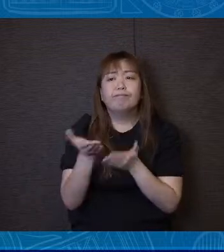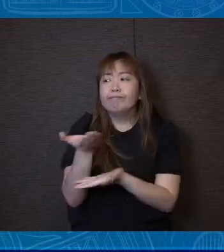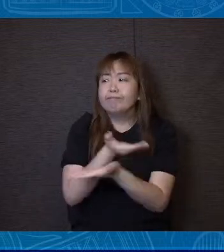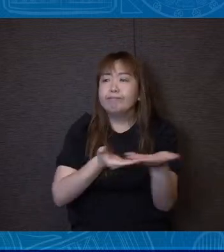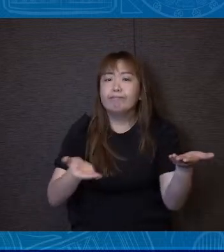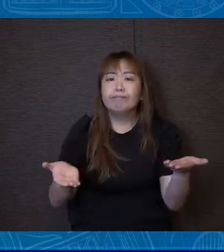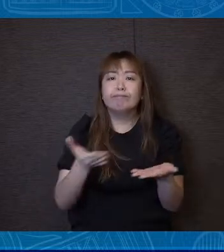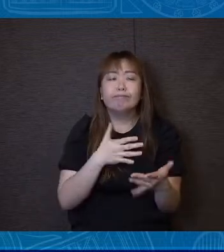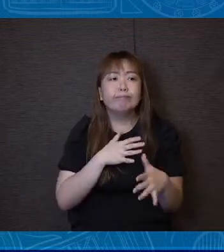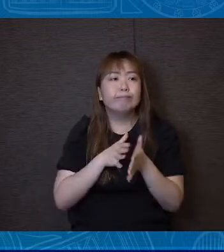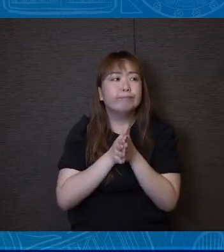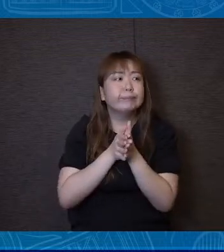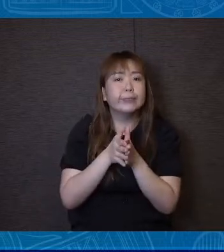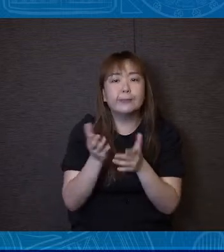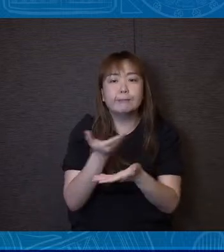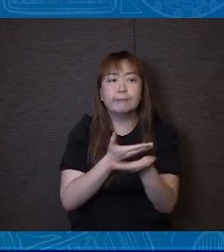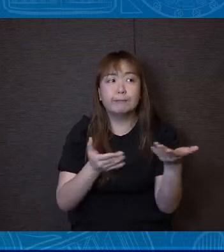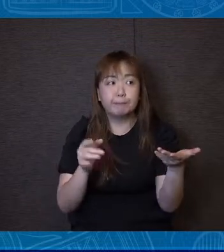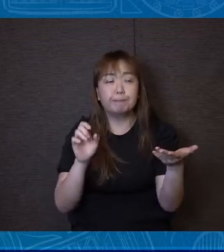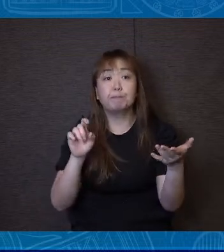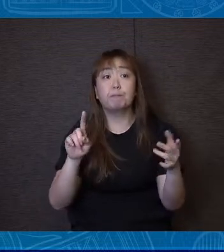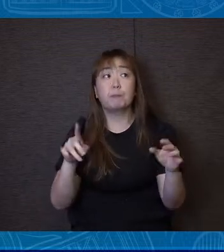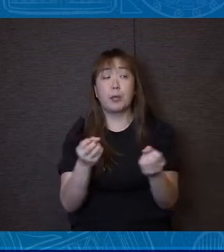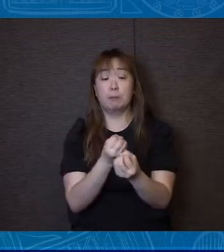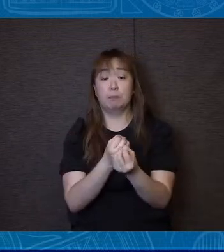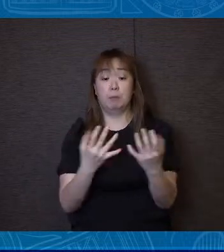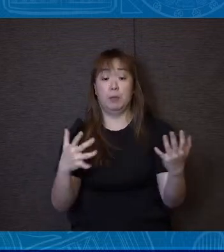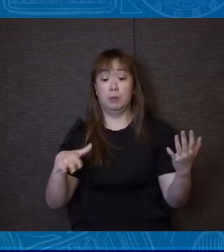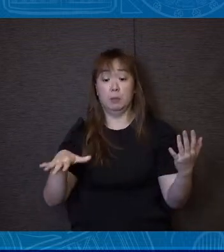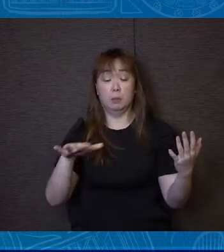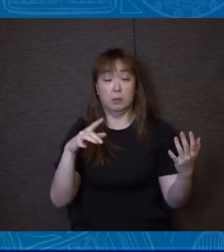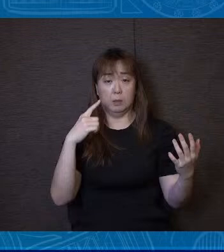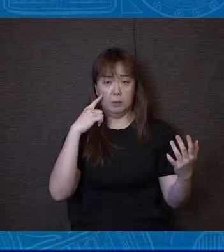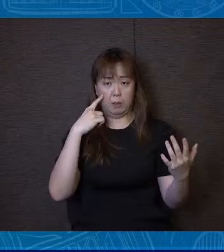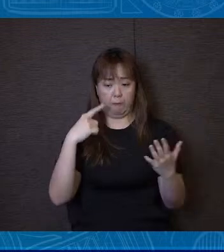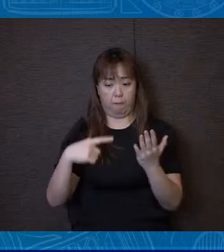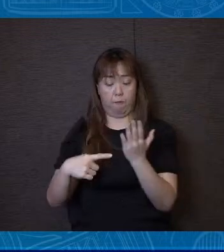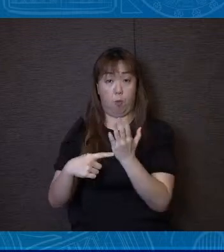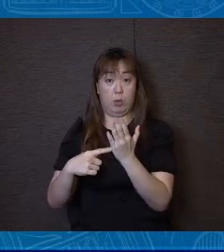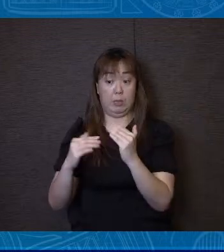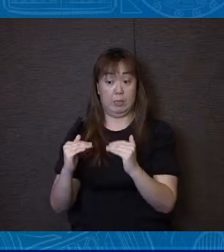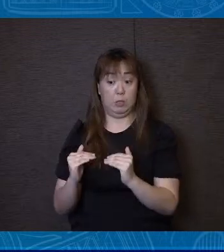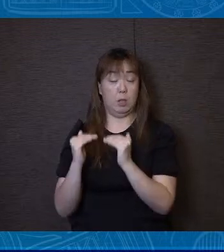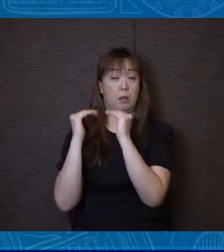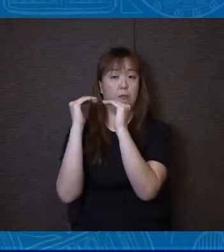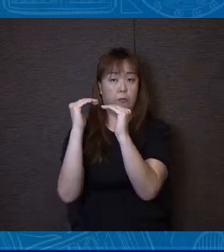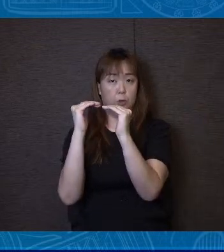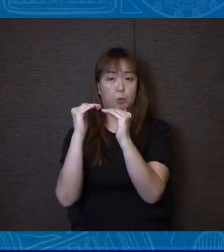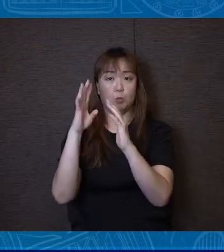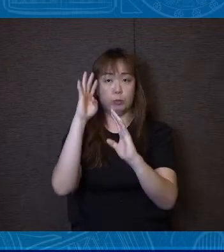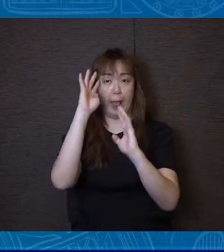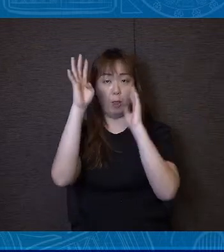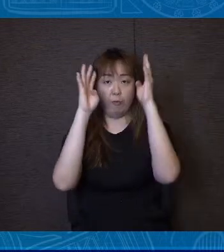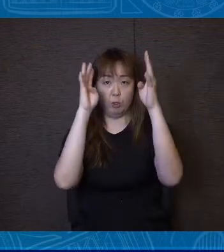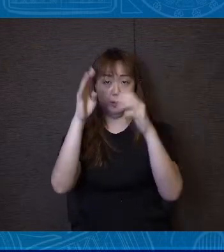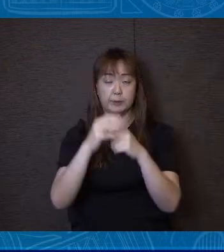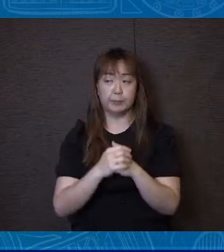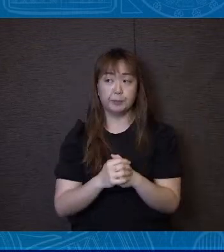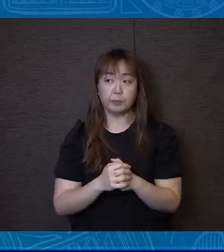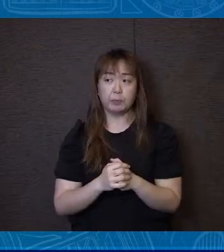and there's a lot going on in terms of digital advancements and innovation.